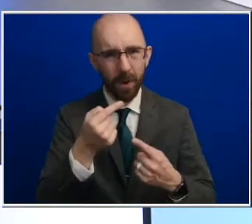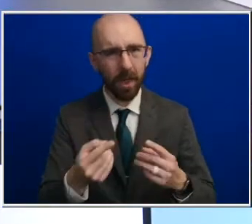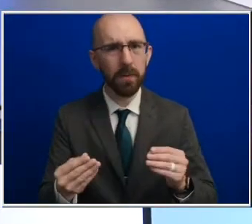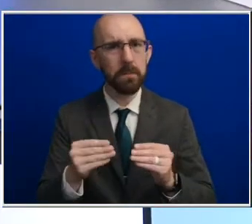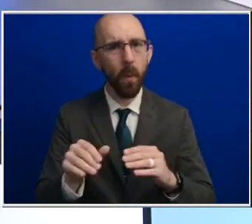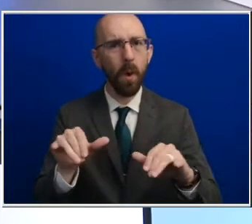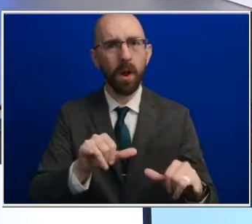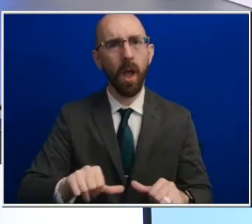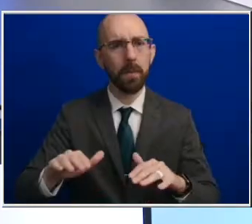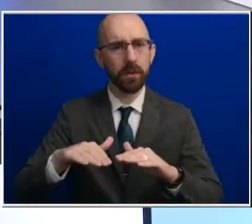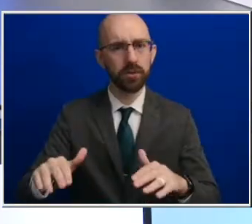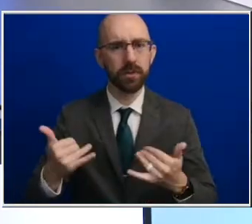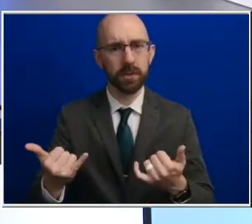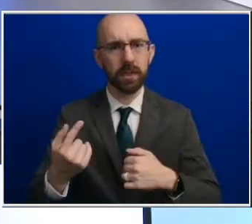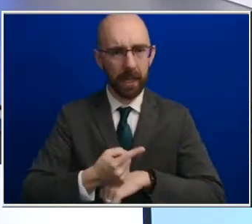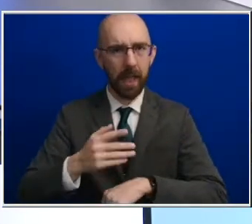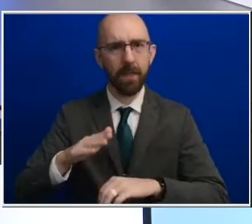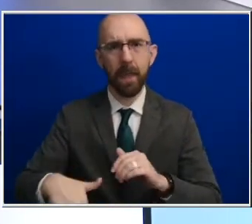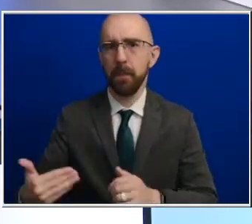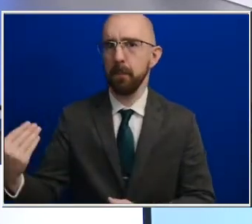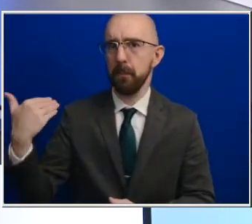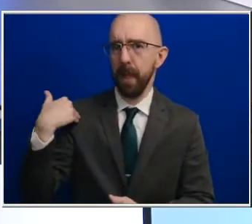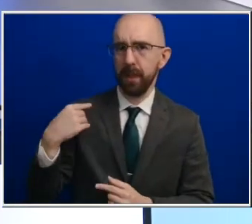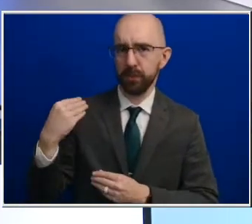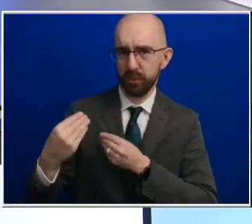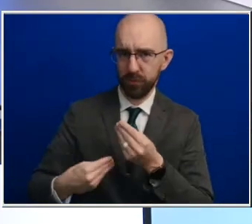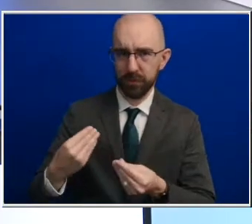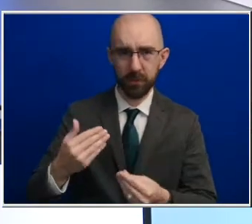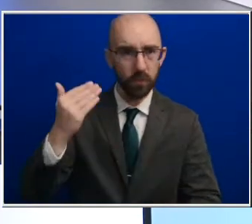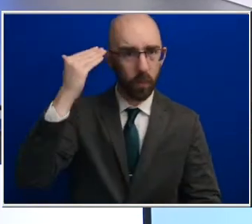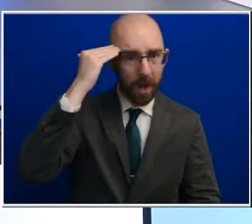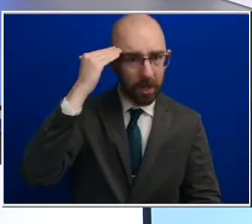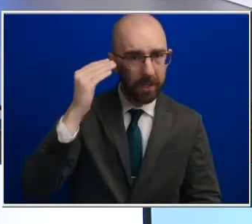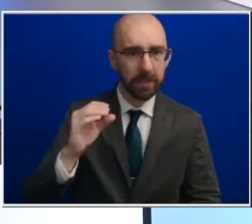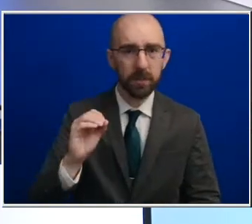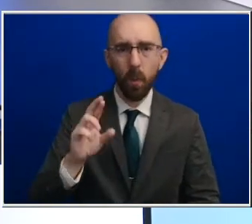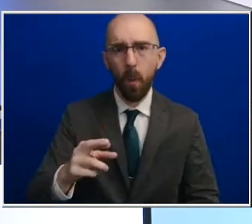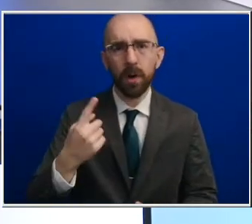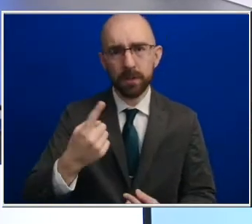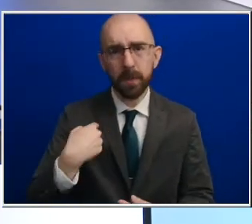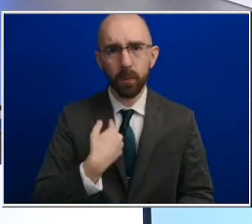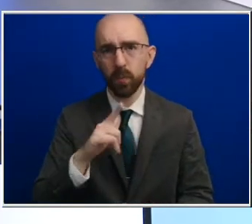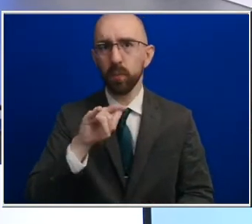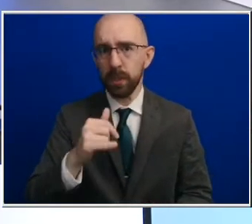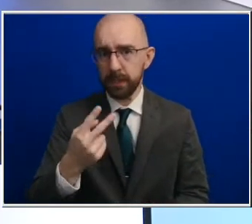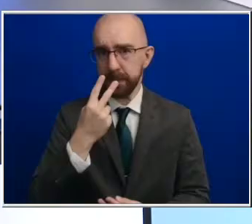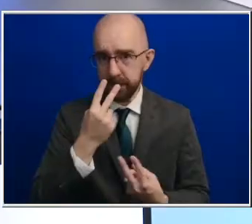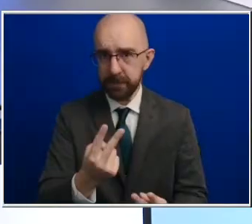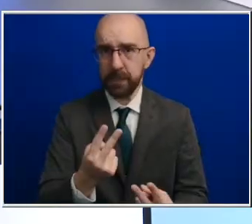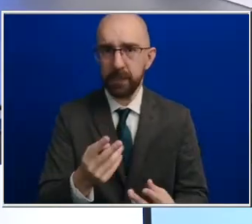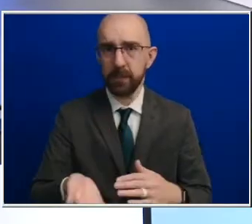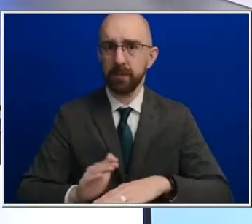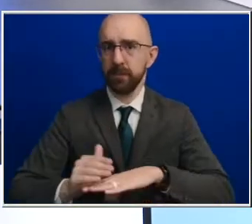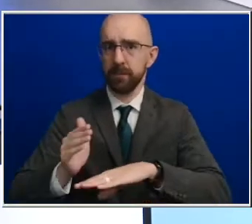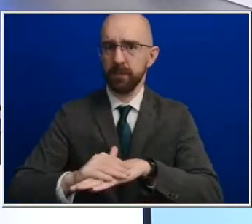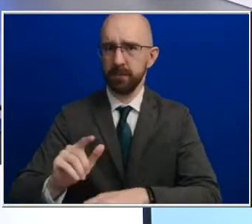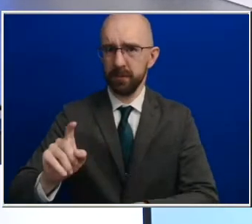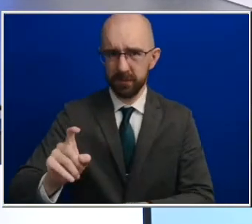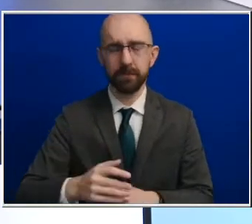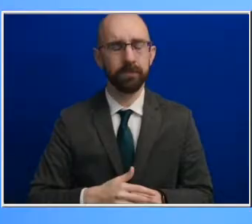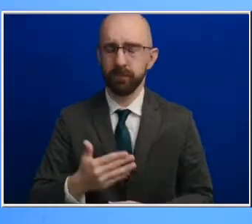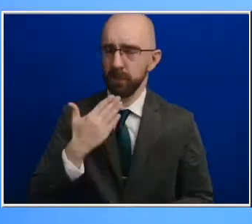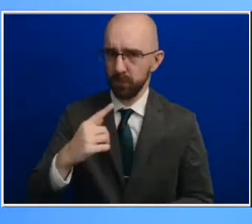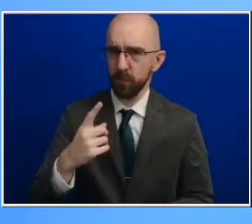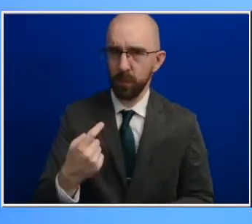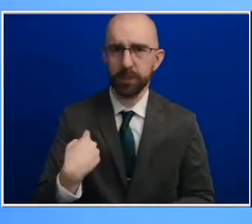today than in past generations? Is it awareness, or is this something that we're really seeing? Yeah, that's a great question. We get asked this